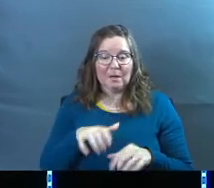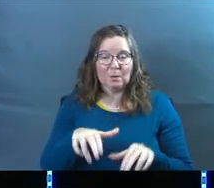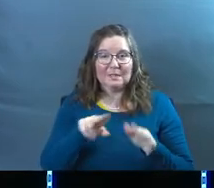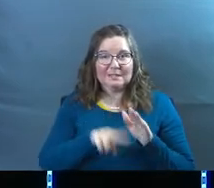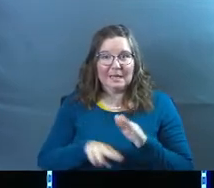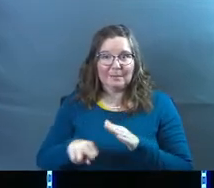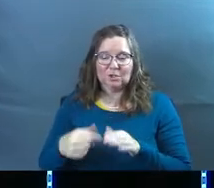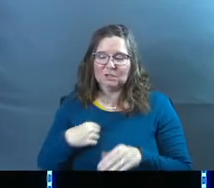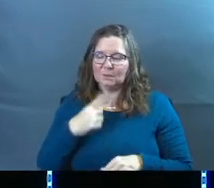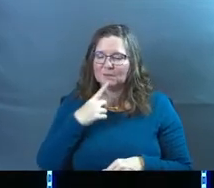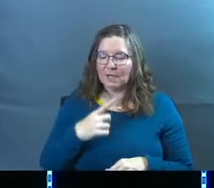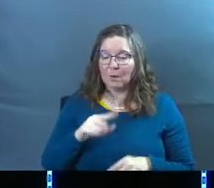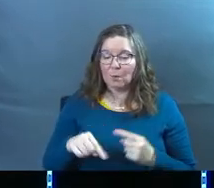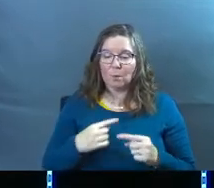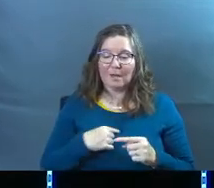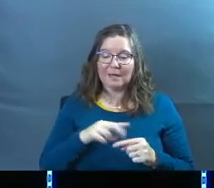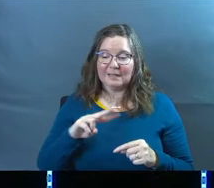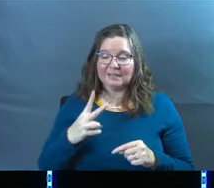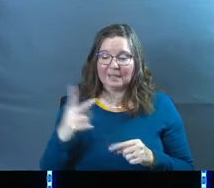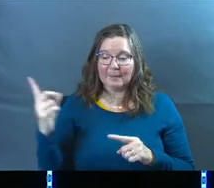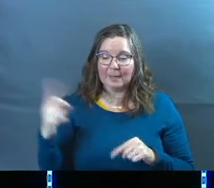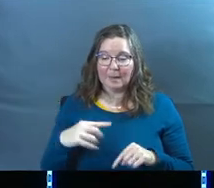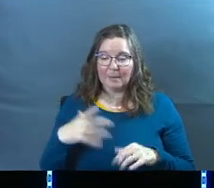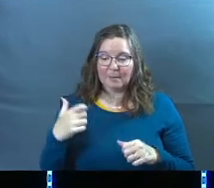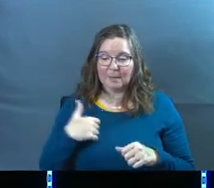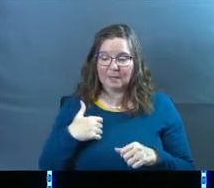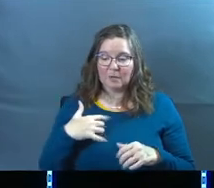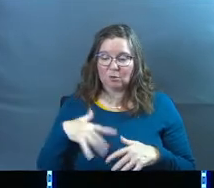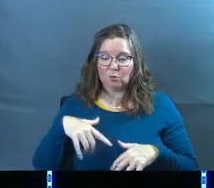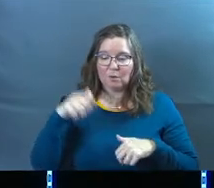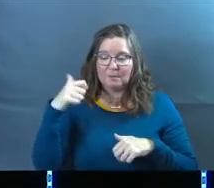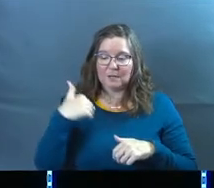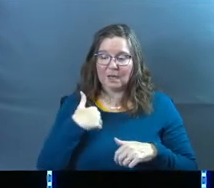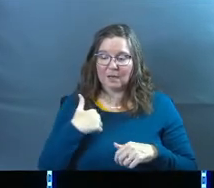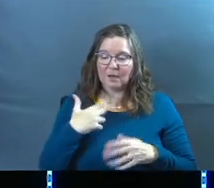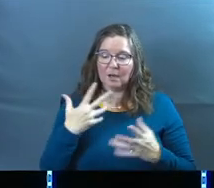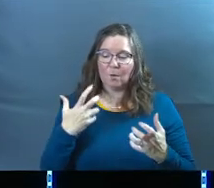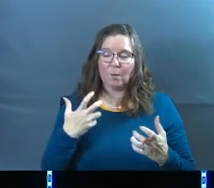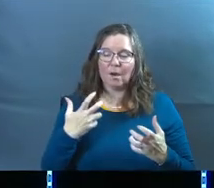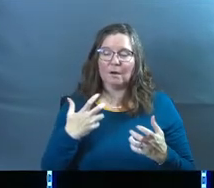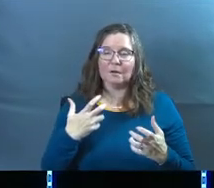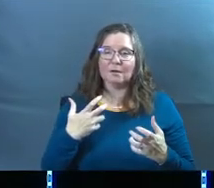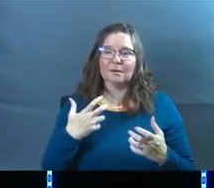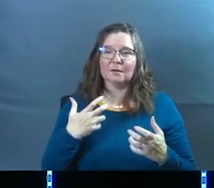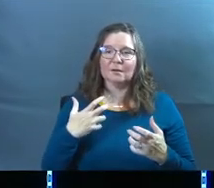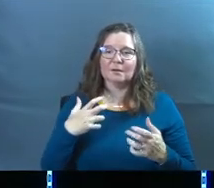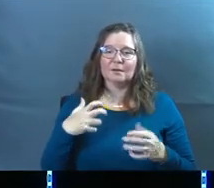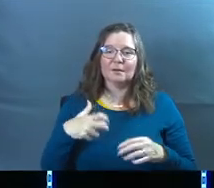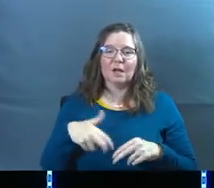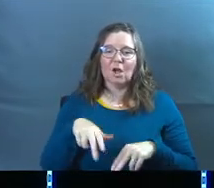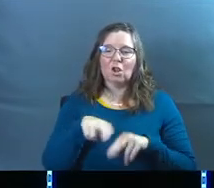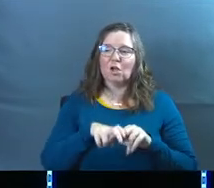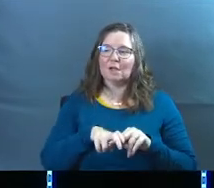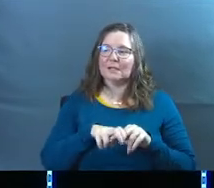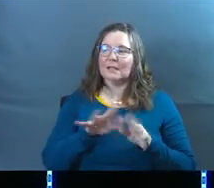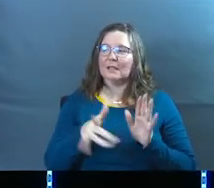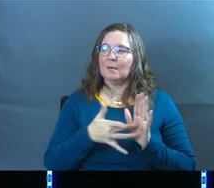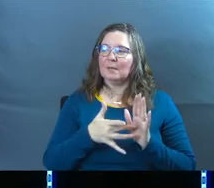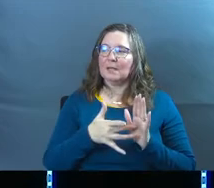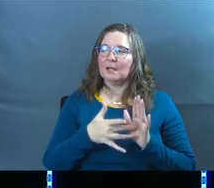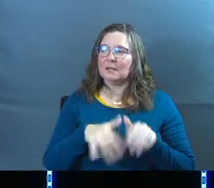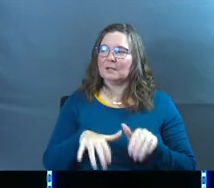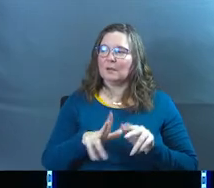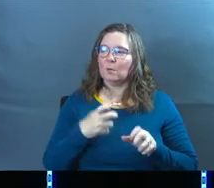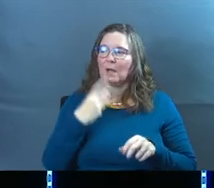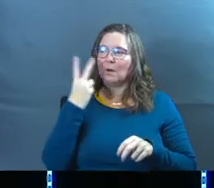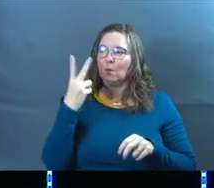cemetery, she's like, whenever the second coming comes and the rapture comes, she's like, I just want a lawn chair to sit down in the middle of the cemetery